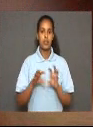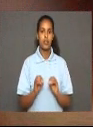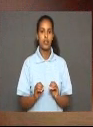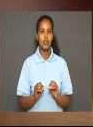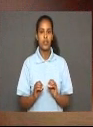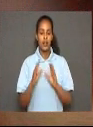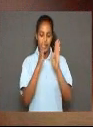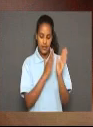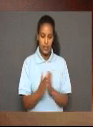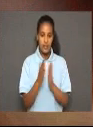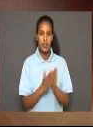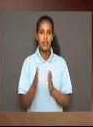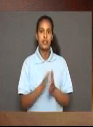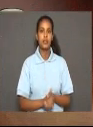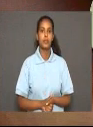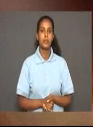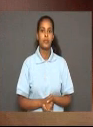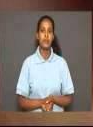Students, let's get ready.